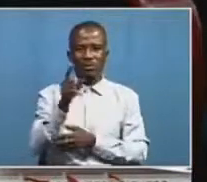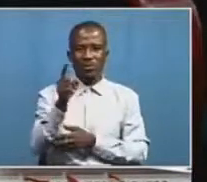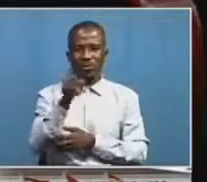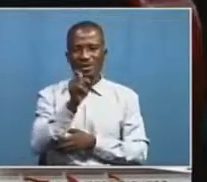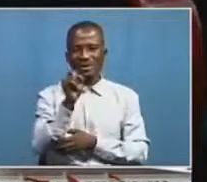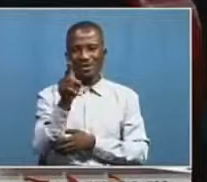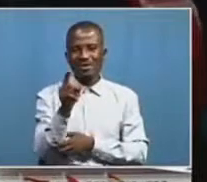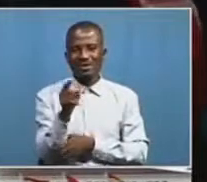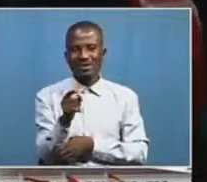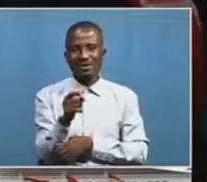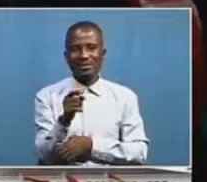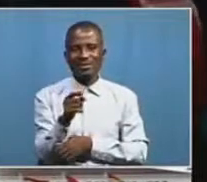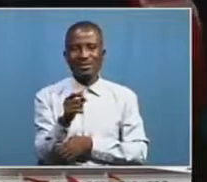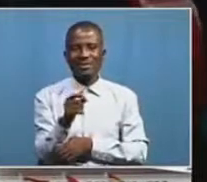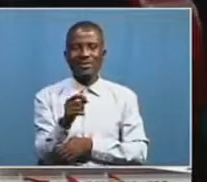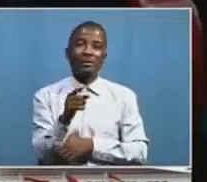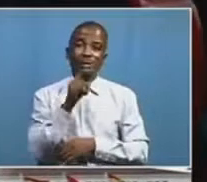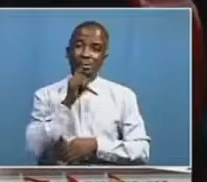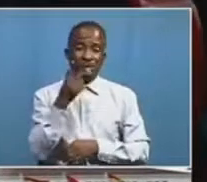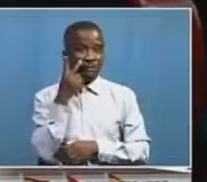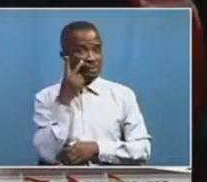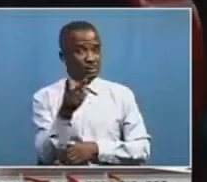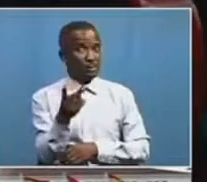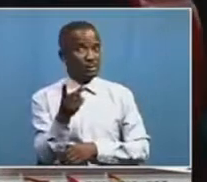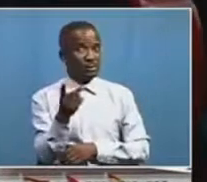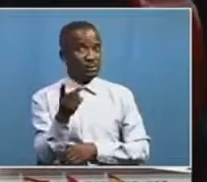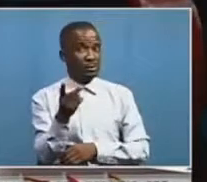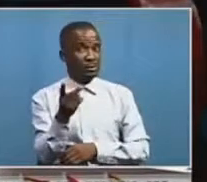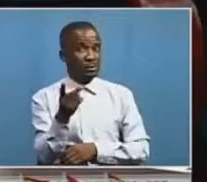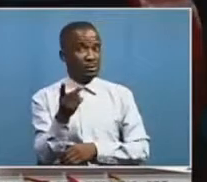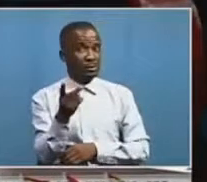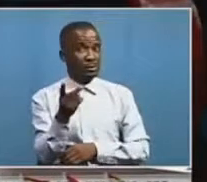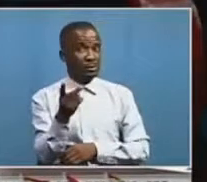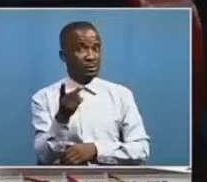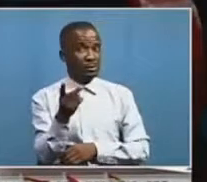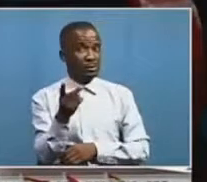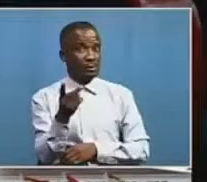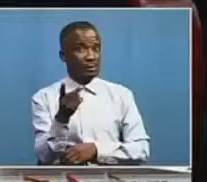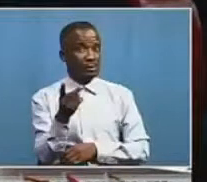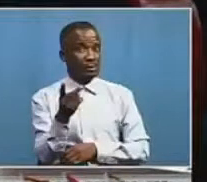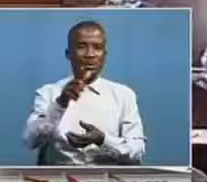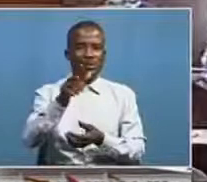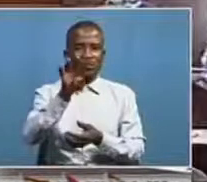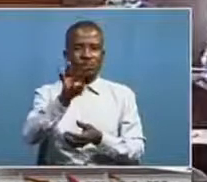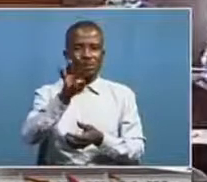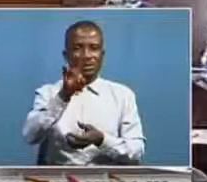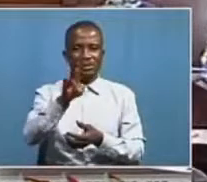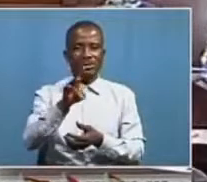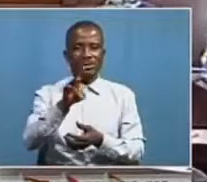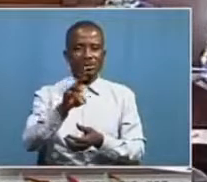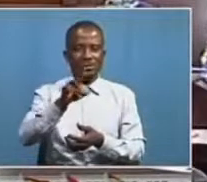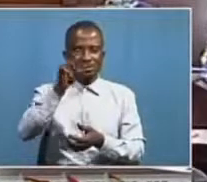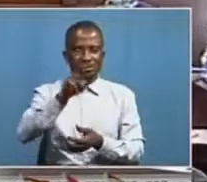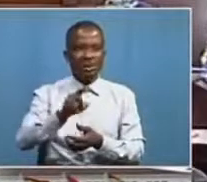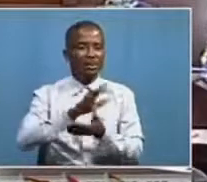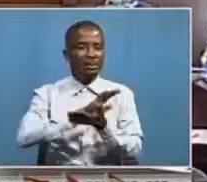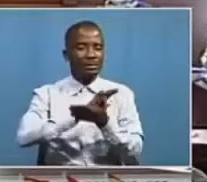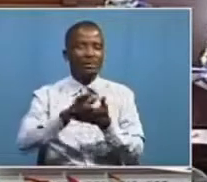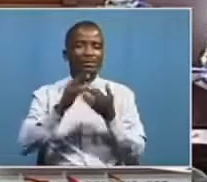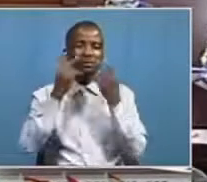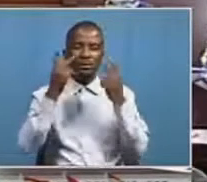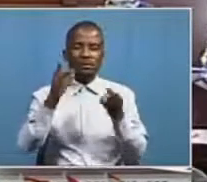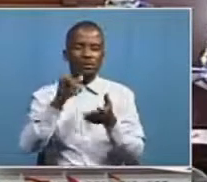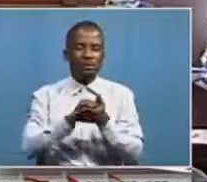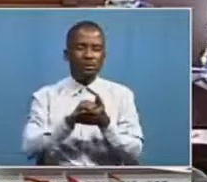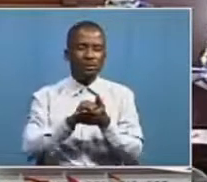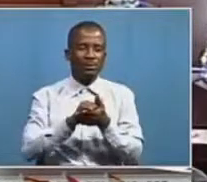13,121,111. As a matter of law, regarding the application of Order 23 of CR 47, we must make it clear that with the coming